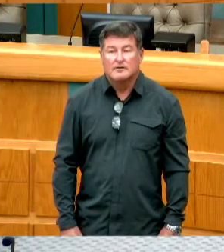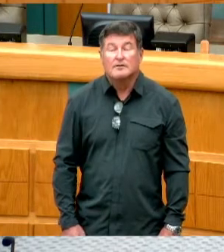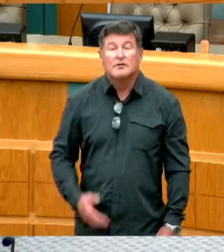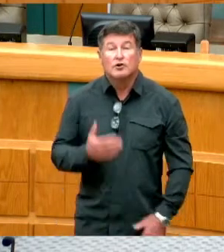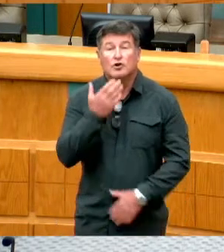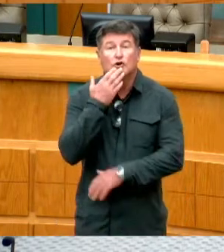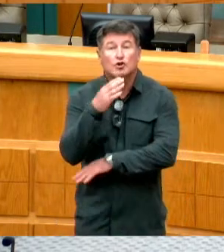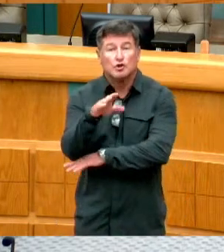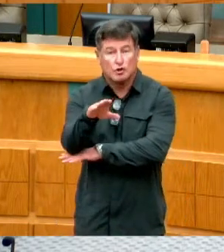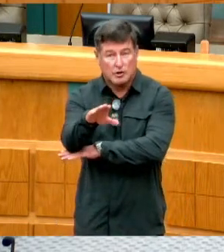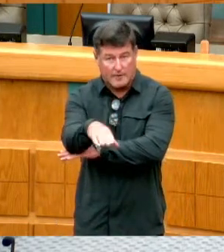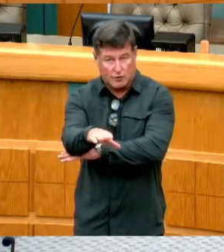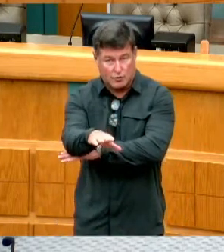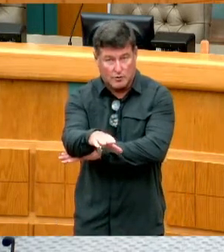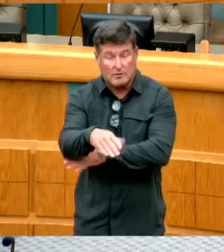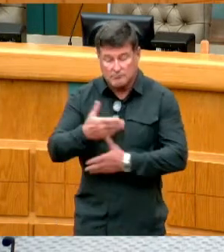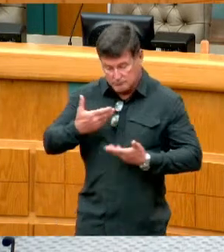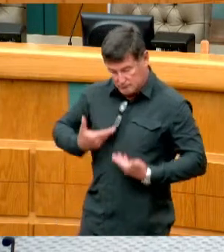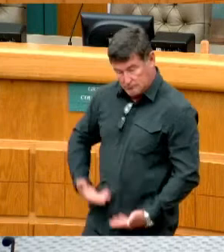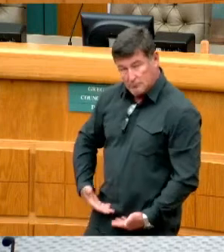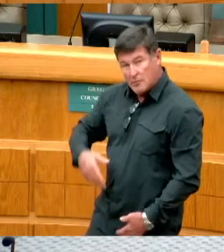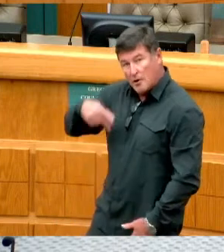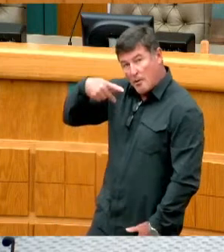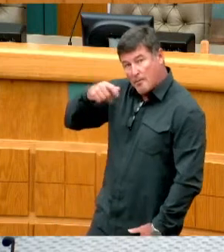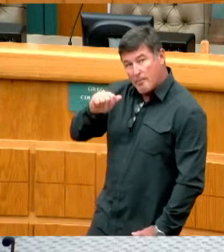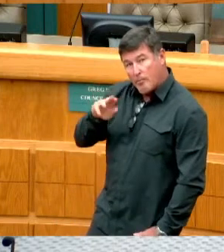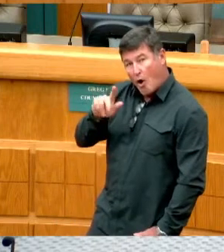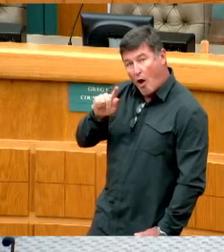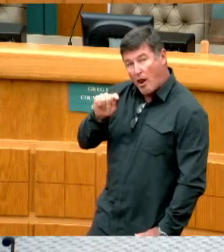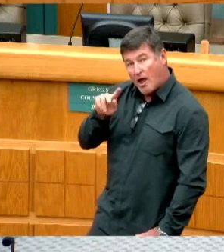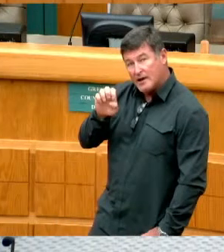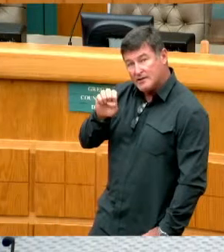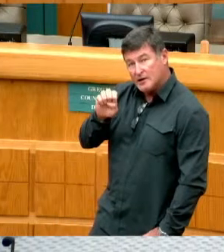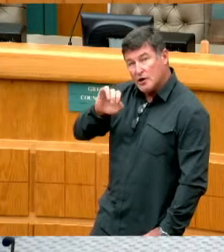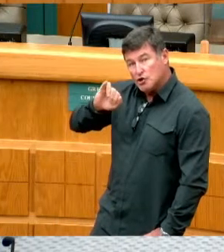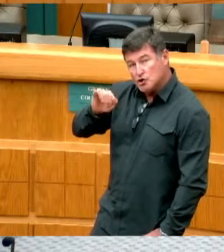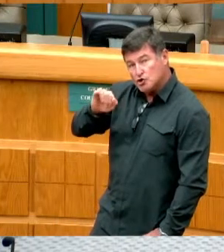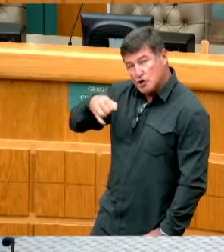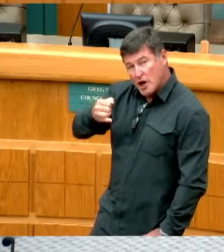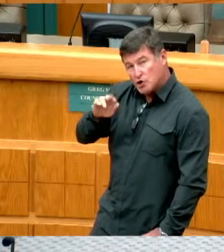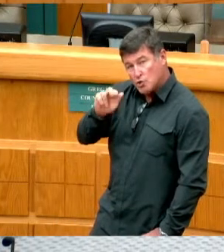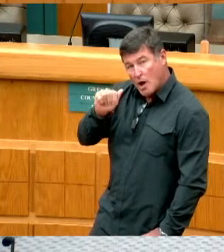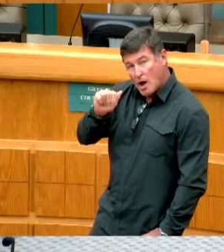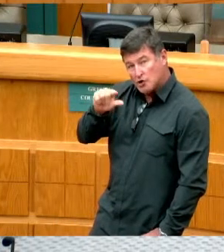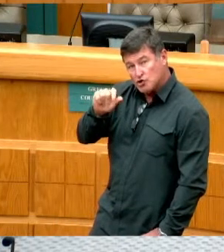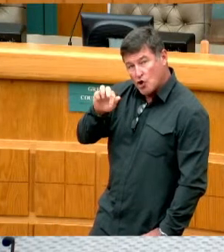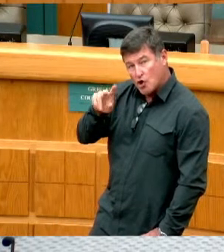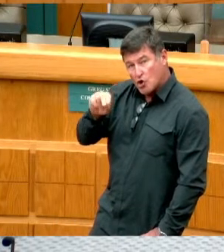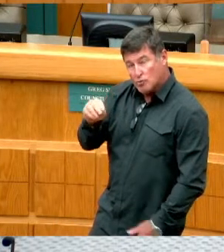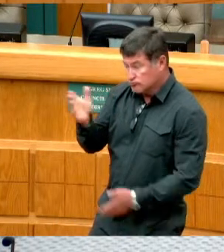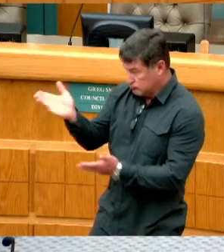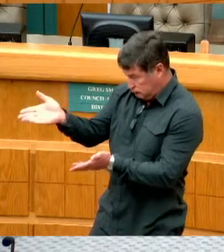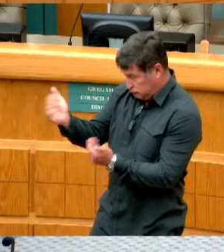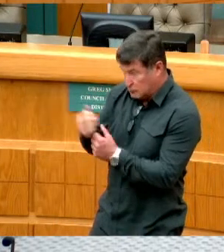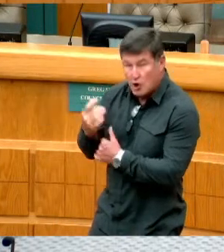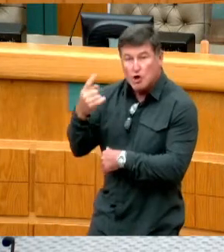Good afternoon. I am Mayor Paulette Guajardo. Today, we will be providing you with a COVID-19